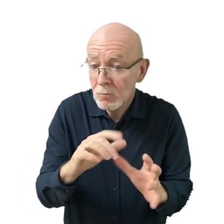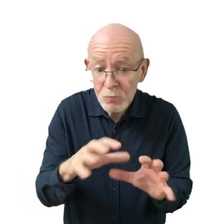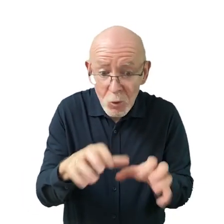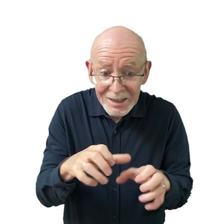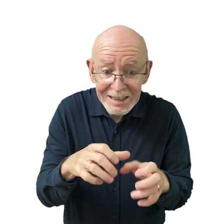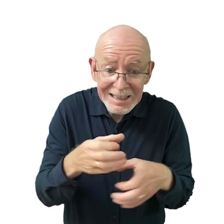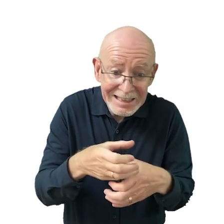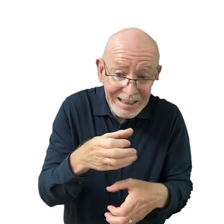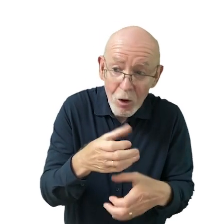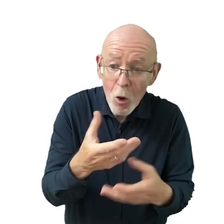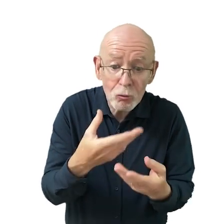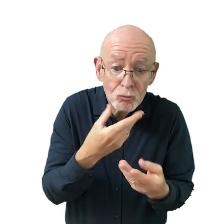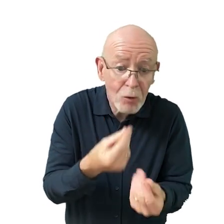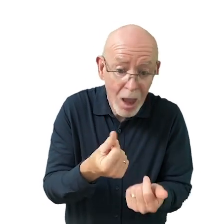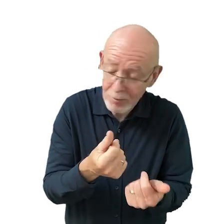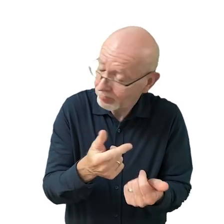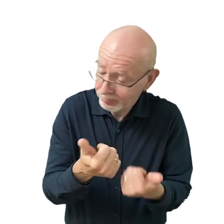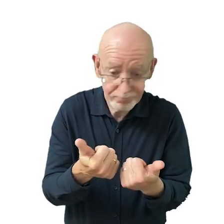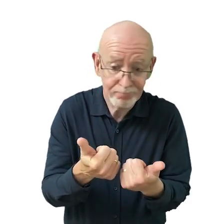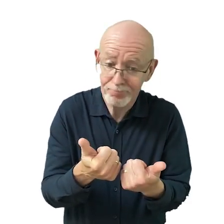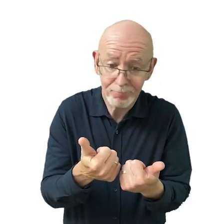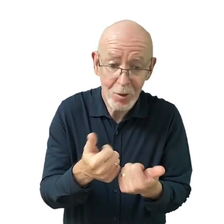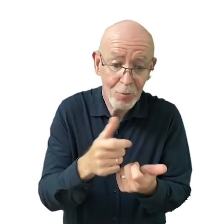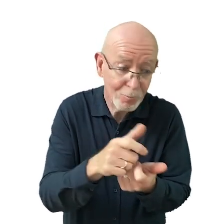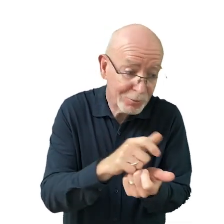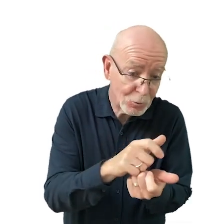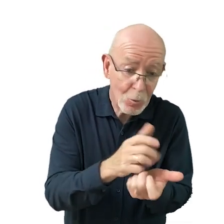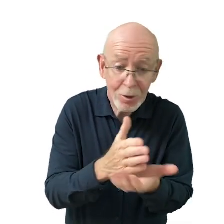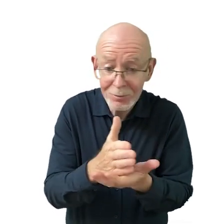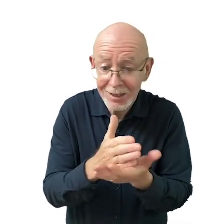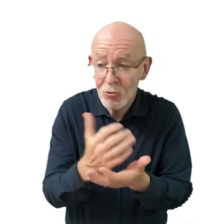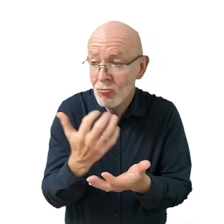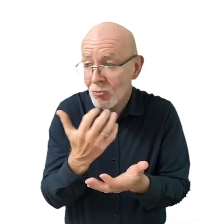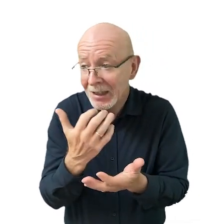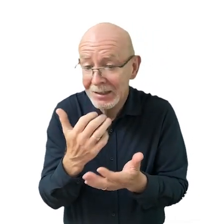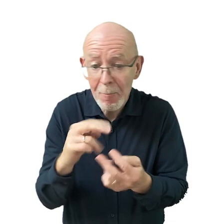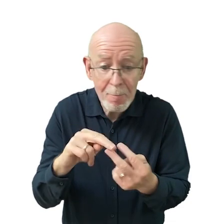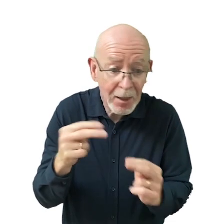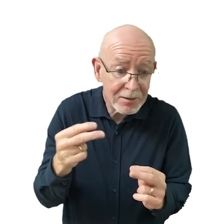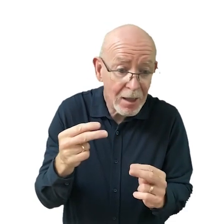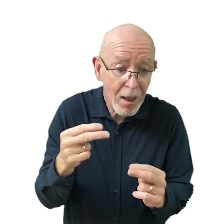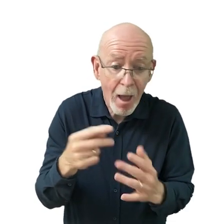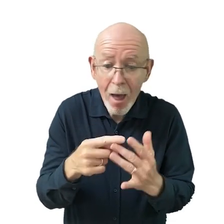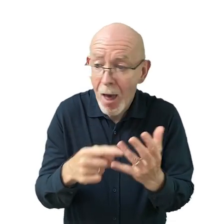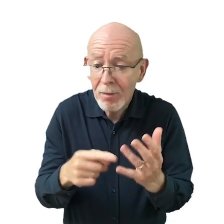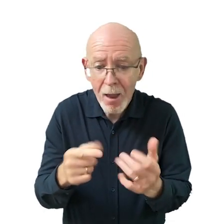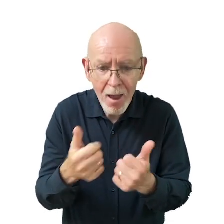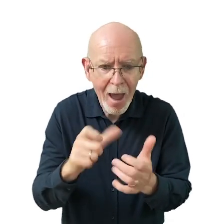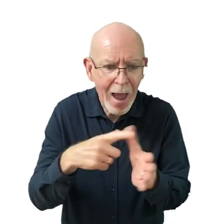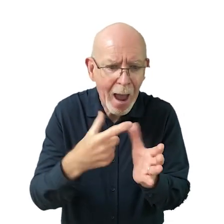or dried all count. Potatoes, bread, rice, pasta, and other